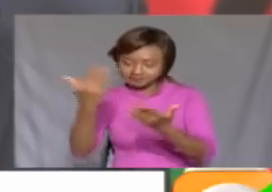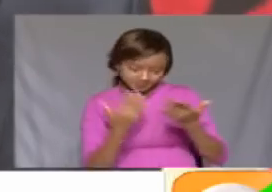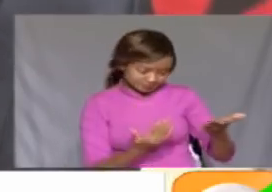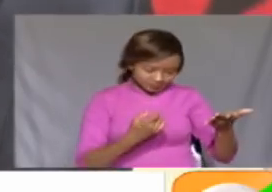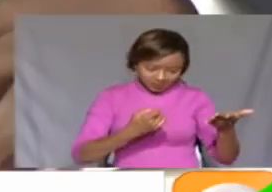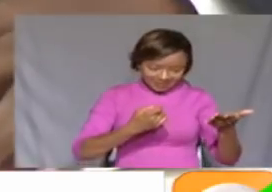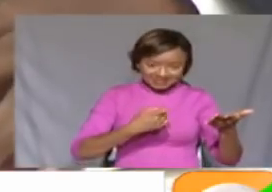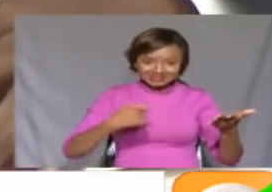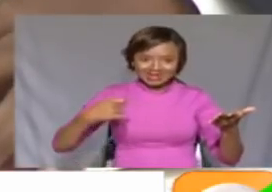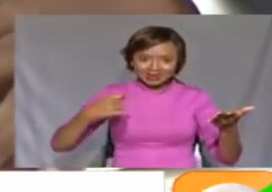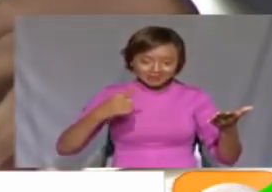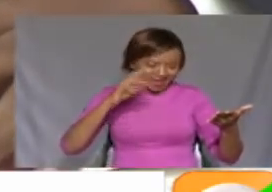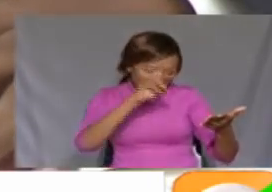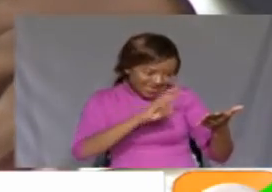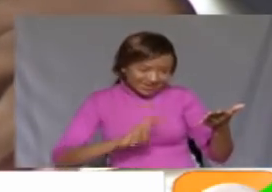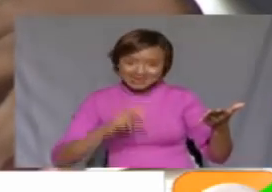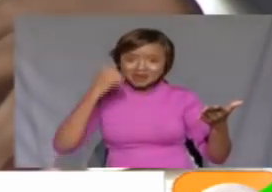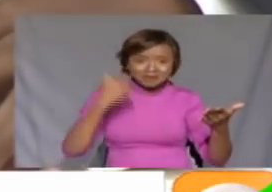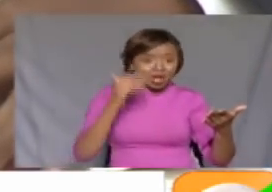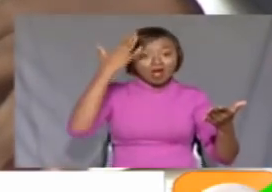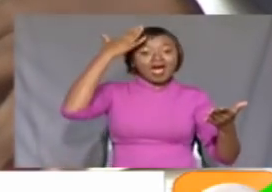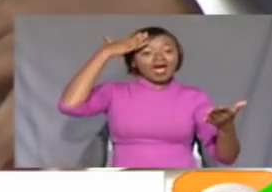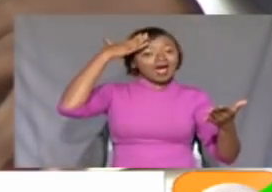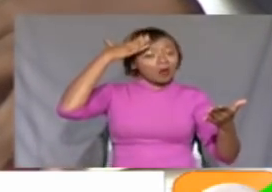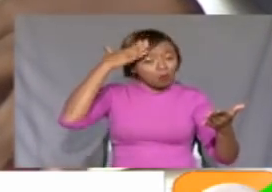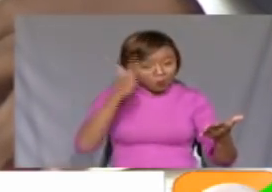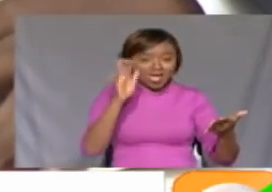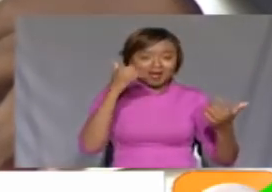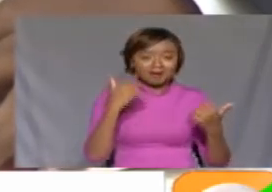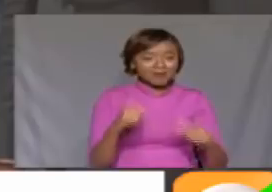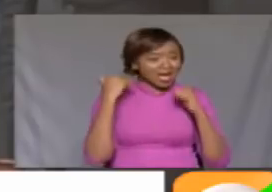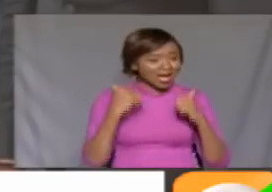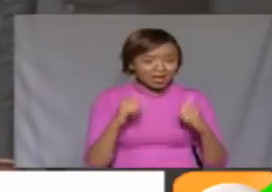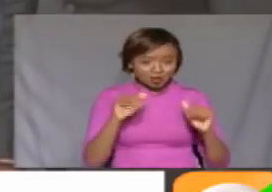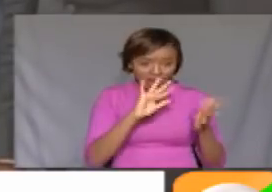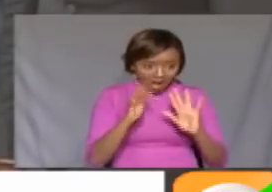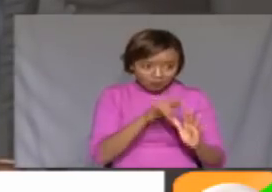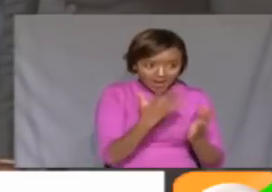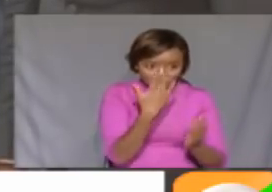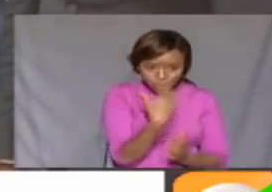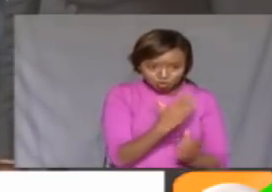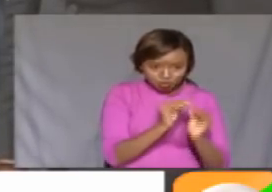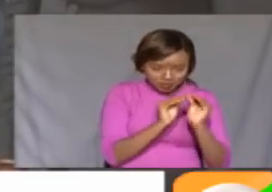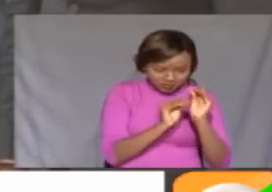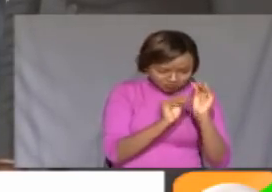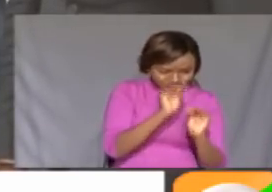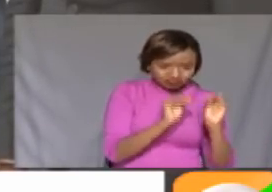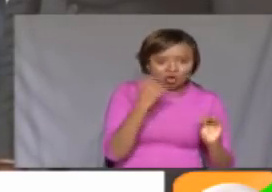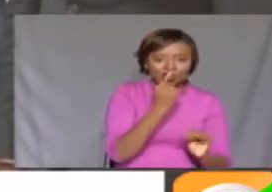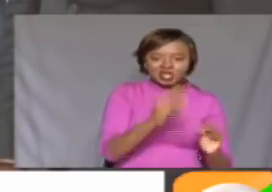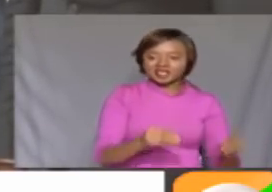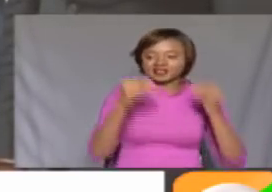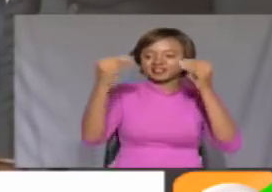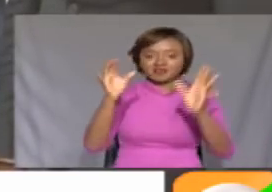In fact, I even dare say, probably was not even aware of the making of that document. It was presented to him